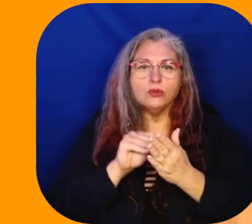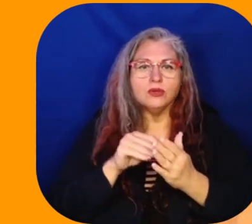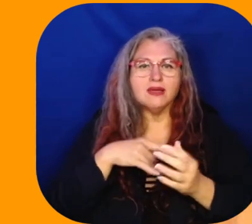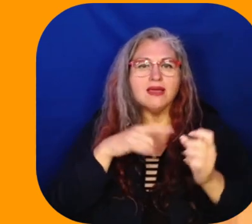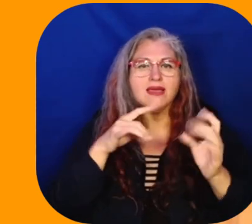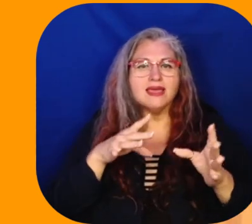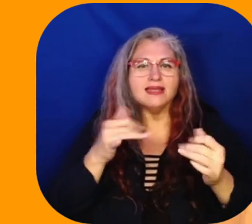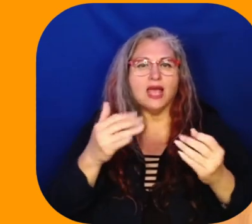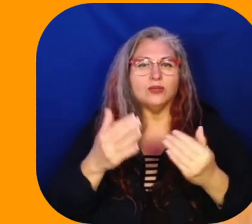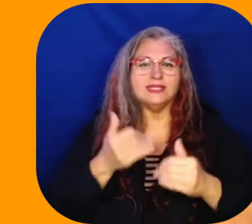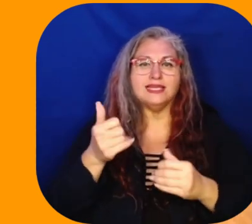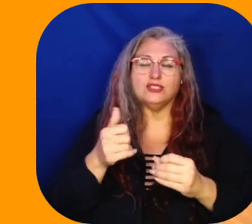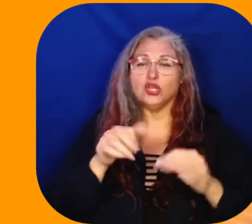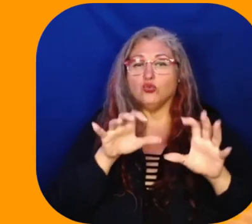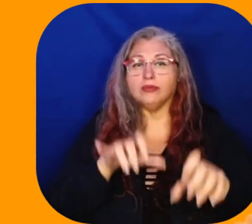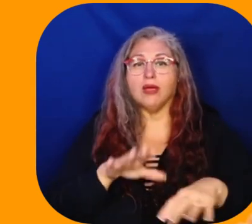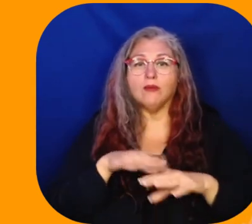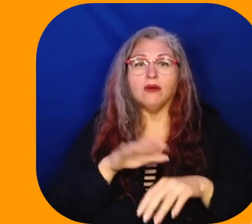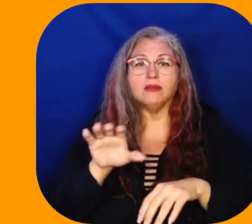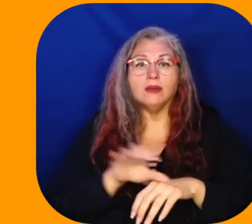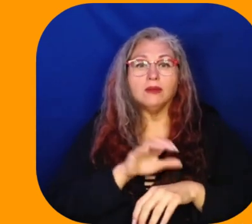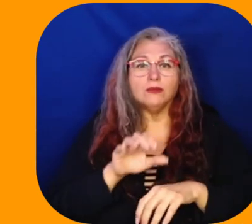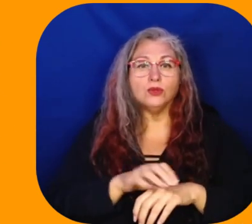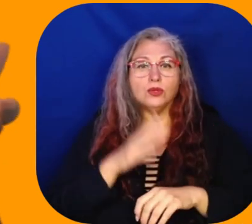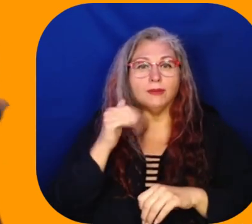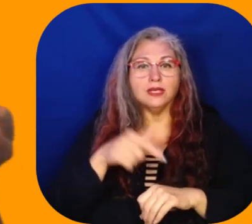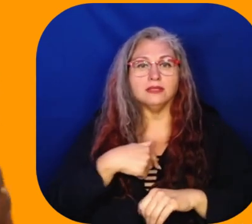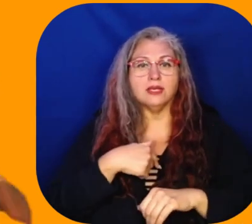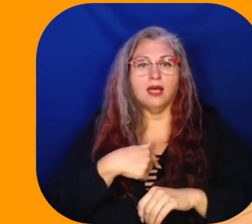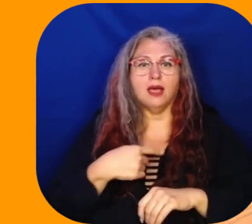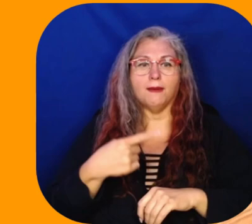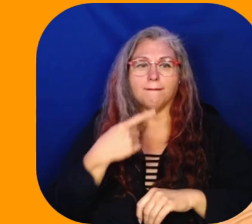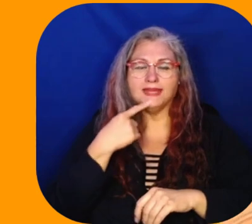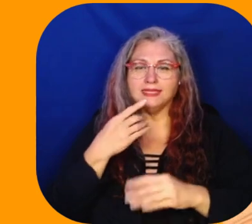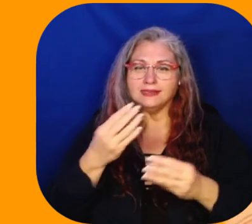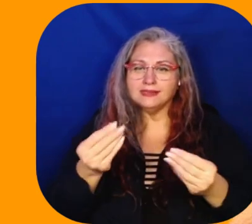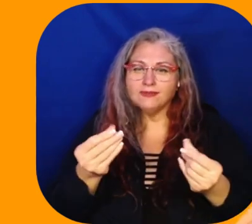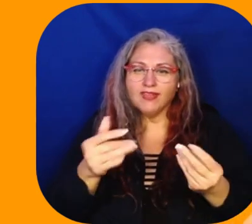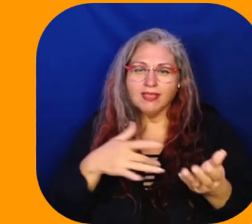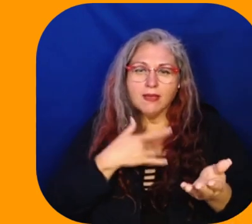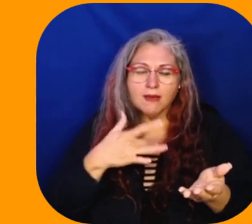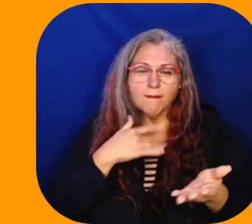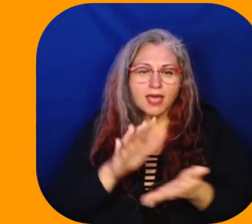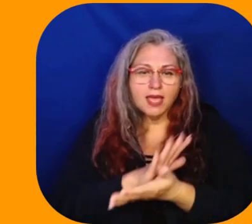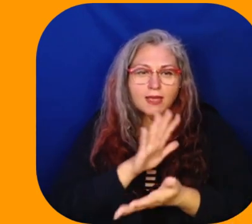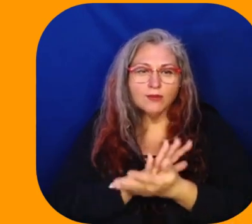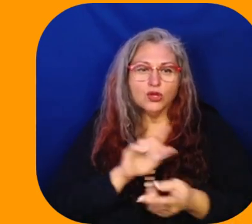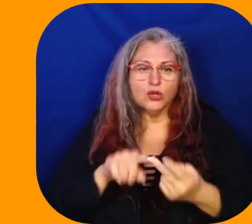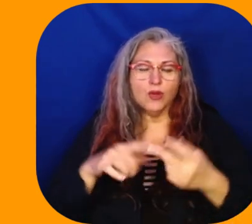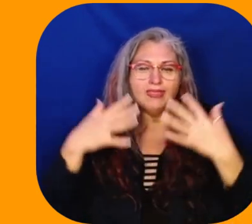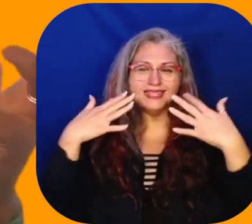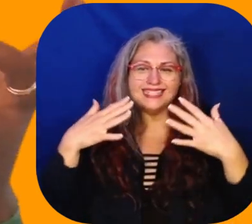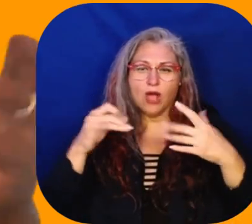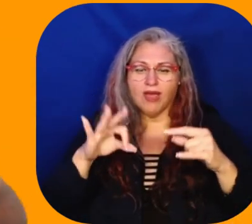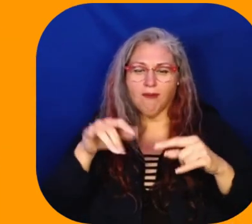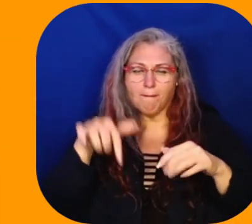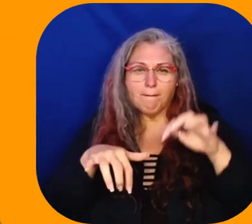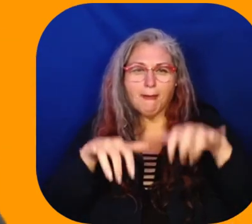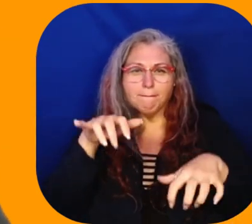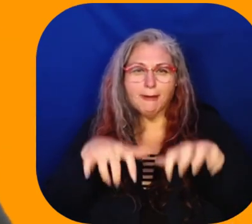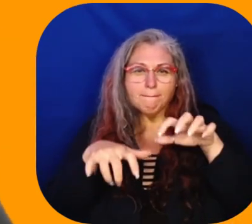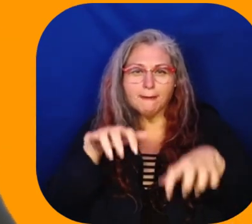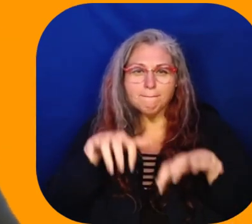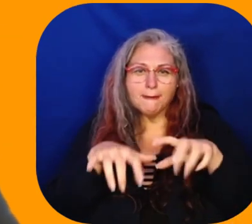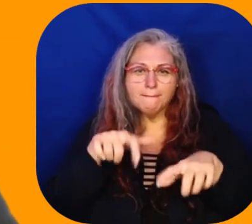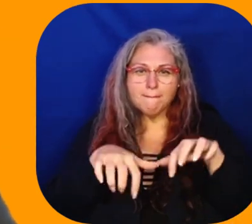for me to type on a computer now, because I miss the texture of the paper. I miss the sound of the keys on the typewriter when I